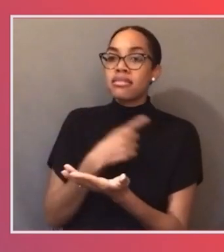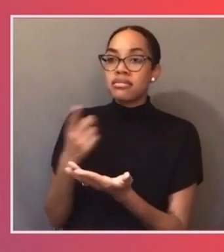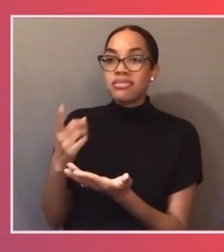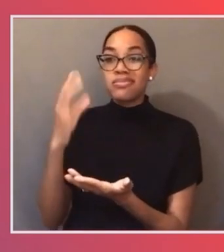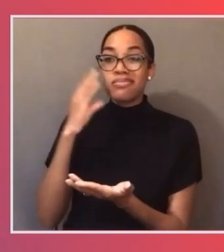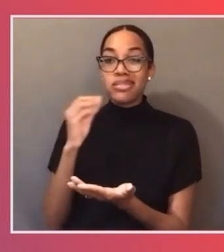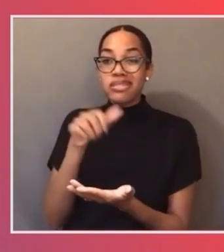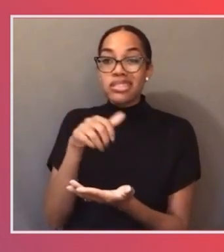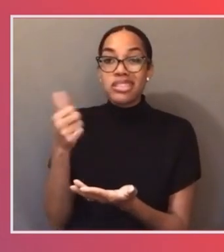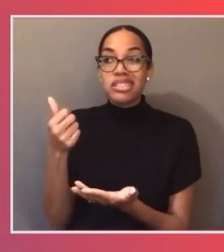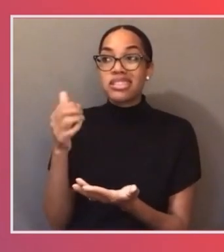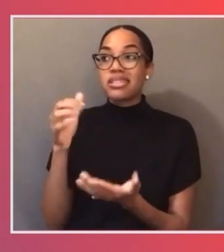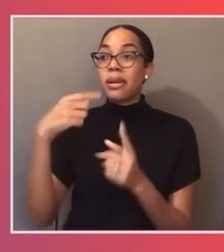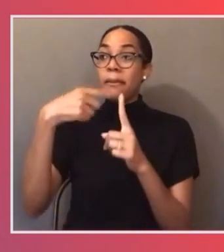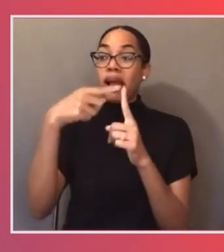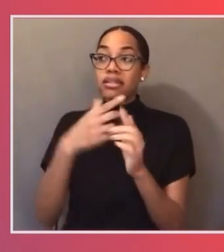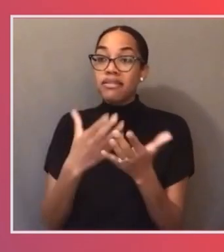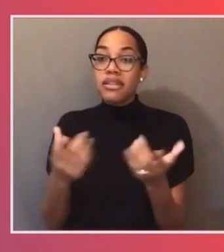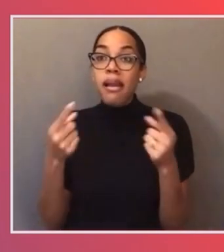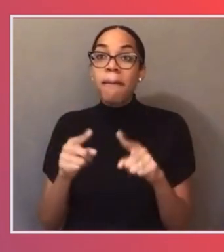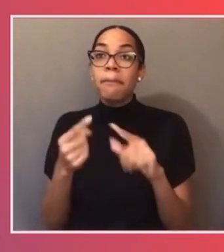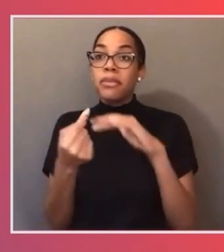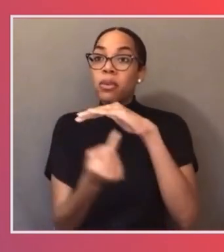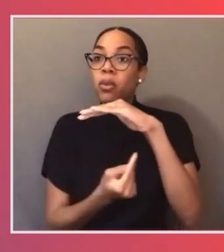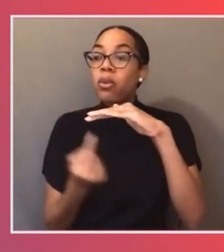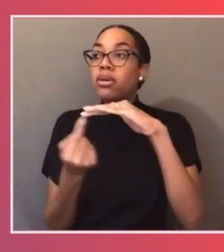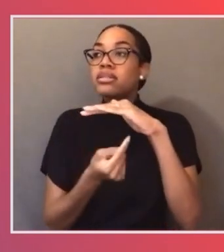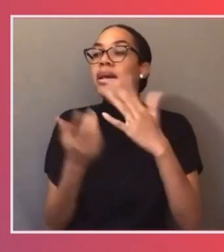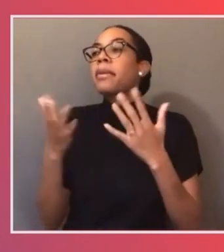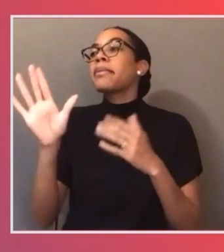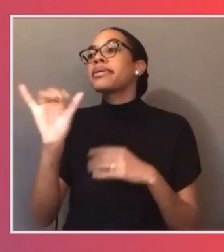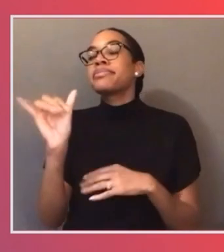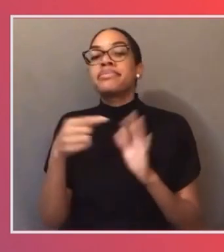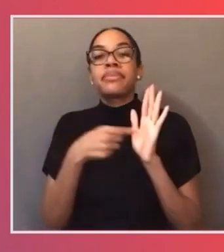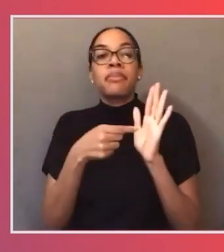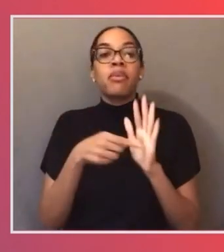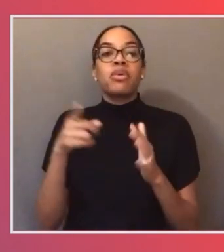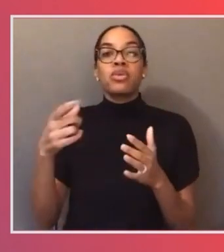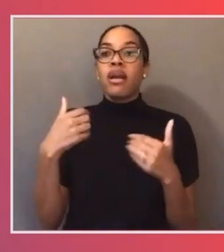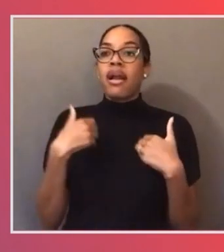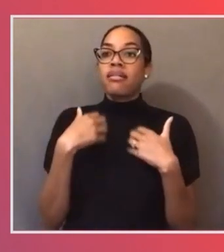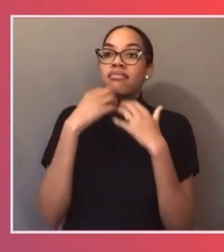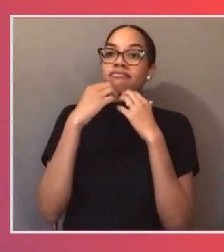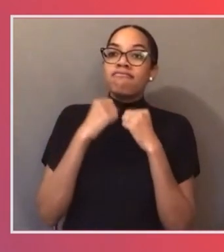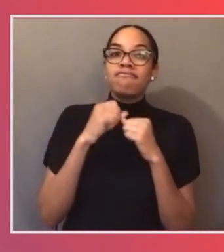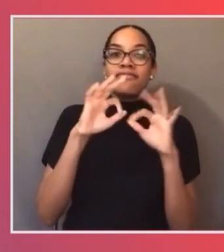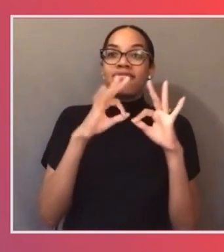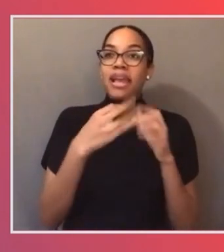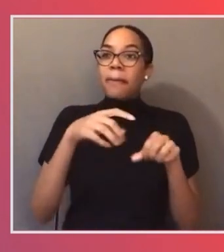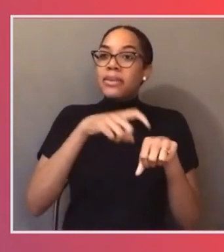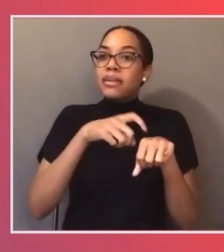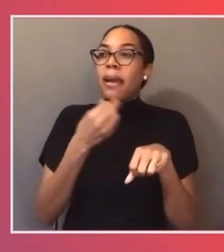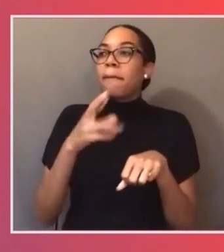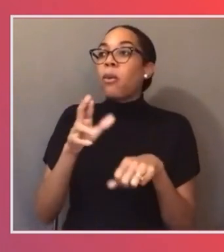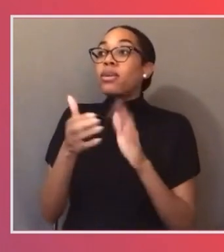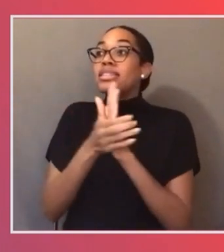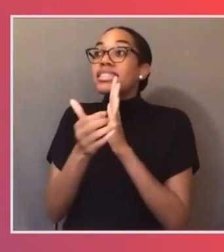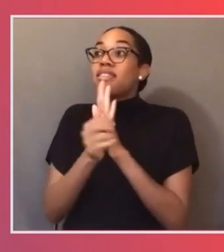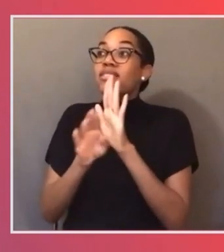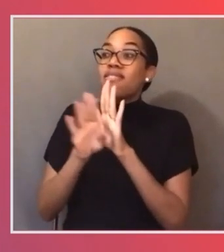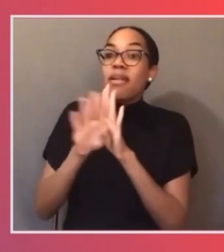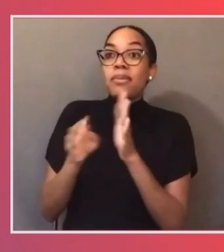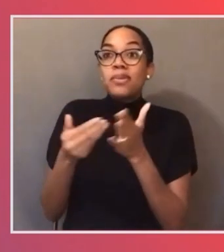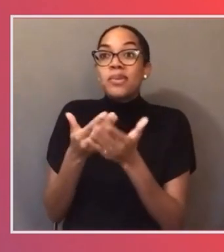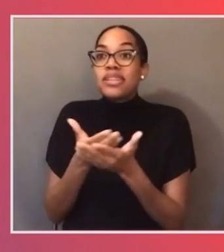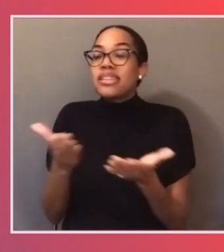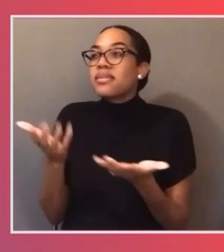family time, new skills that you've developed, anything? Any upsides? Oh my God. Yes, yes. You know, as you guys know, I'm a